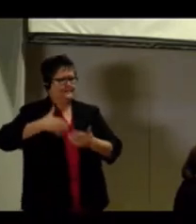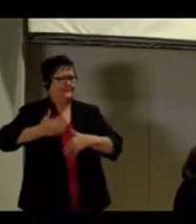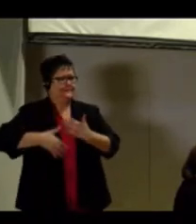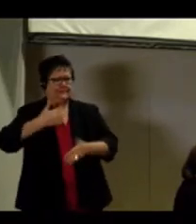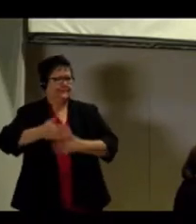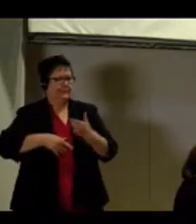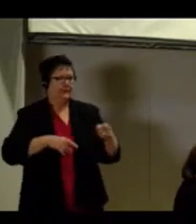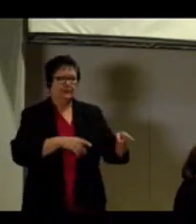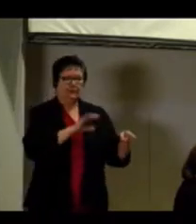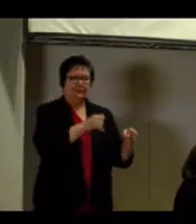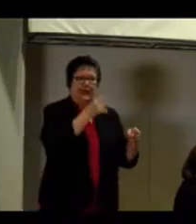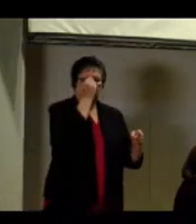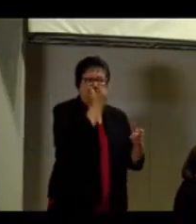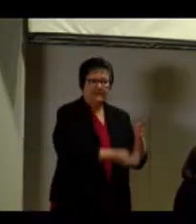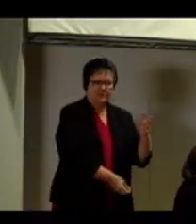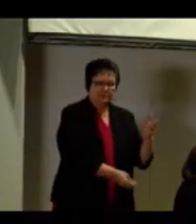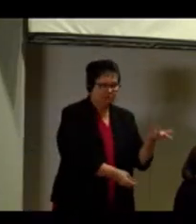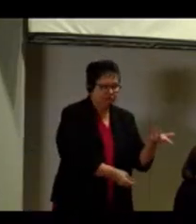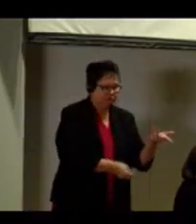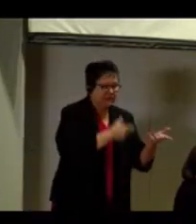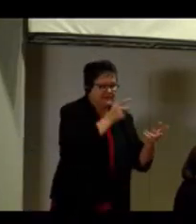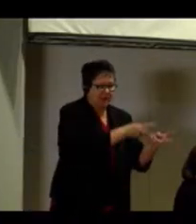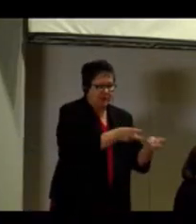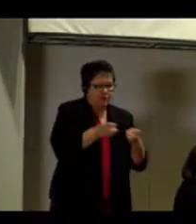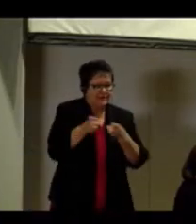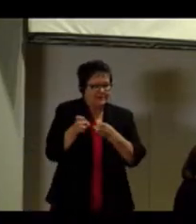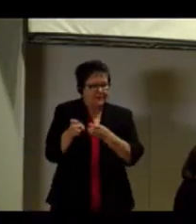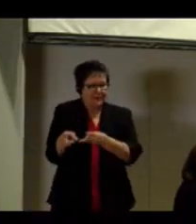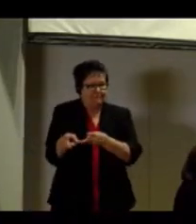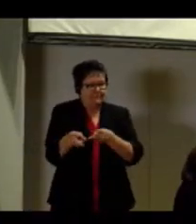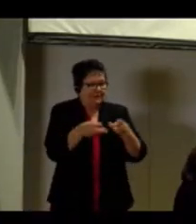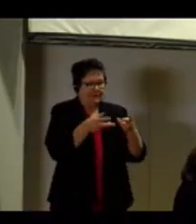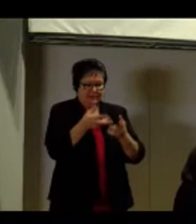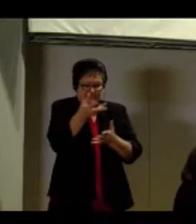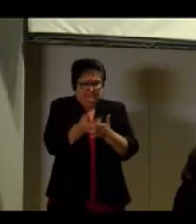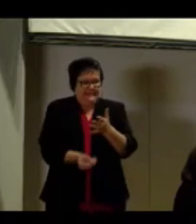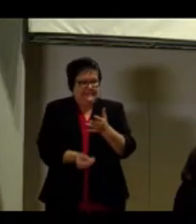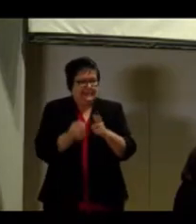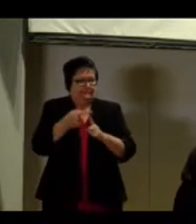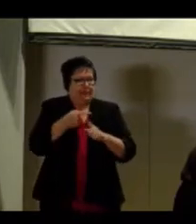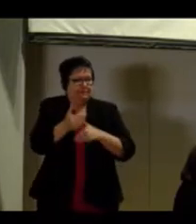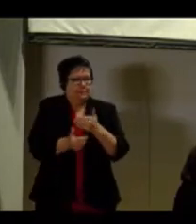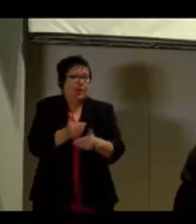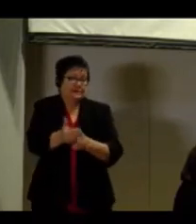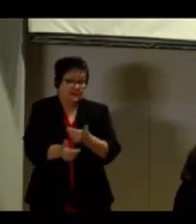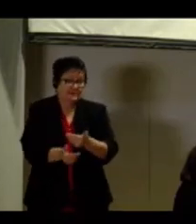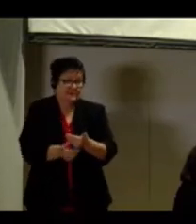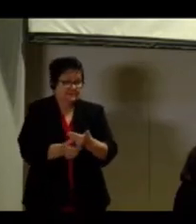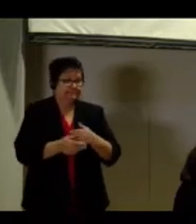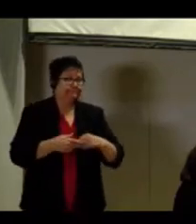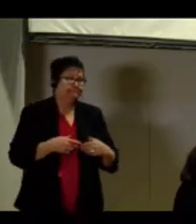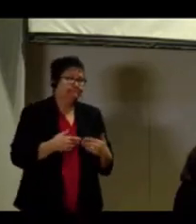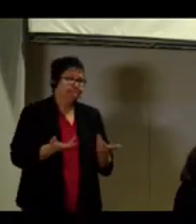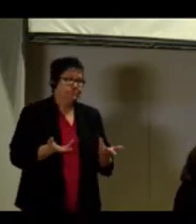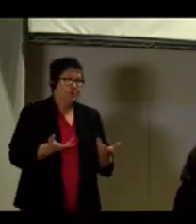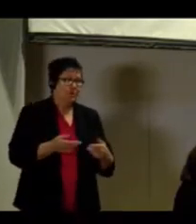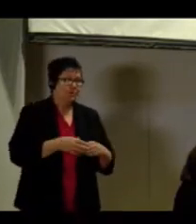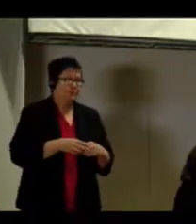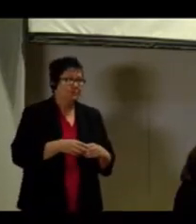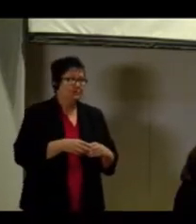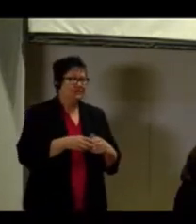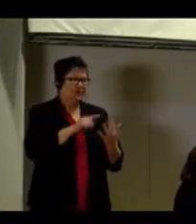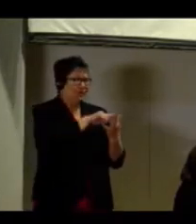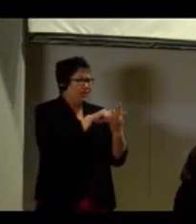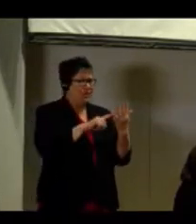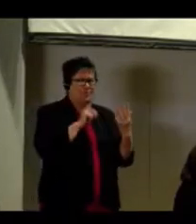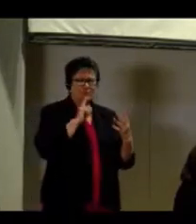cost efficiency, that information isn't transcribed or is left out of the process. So, all of those things